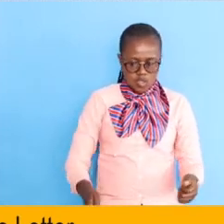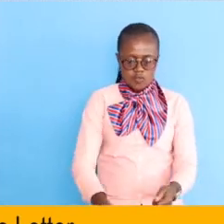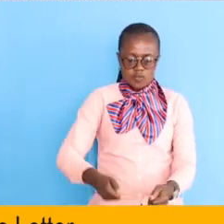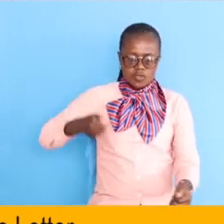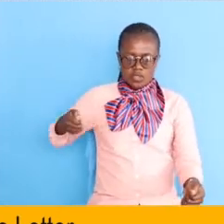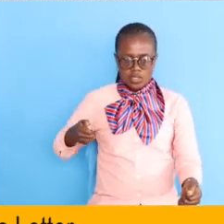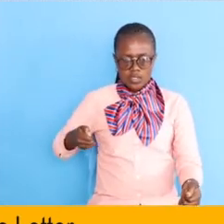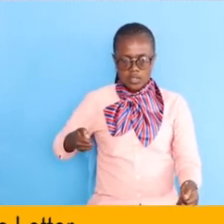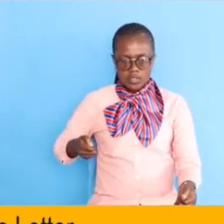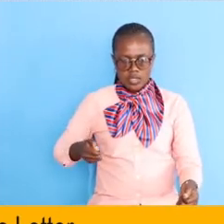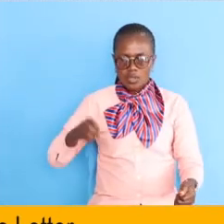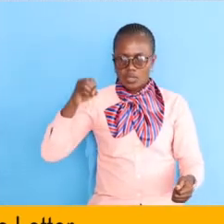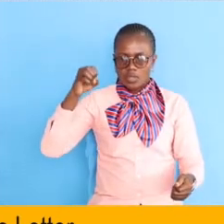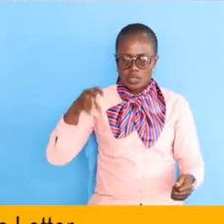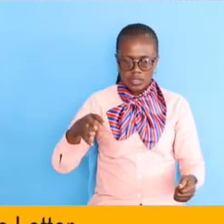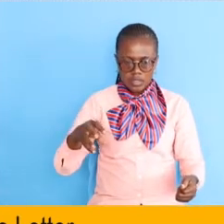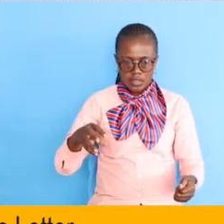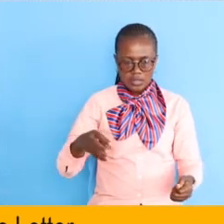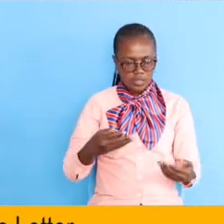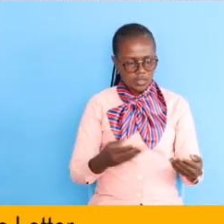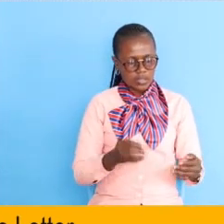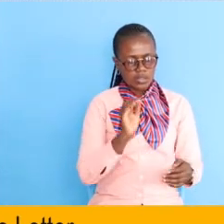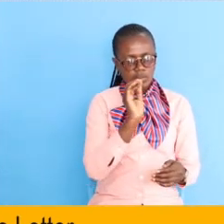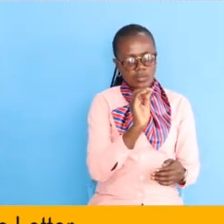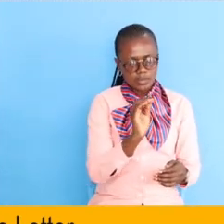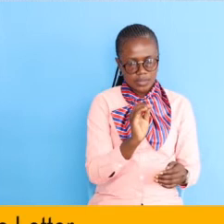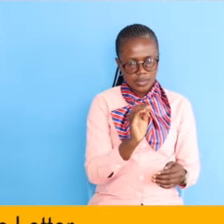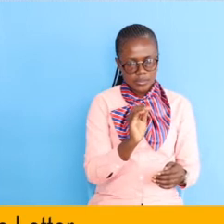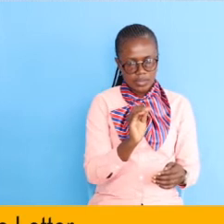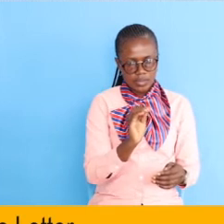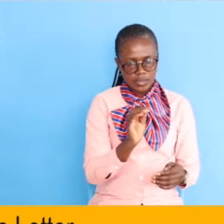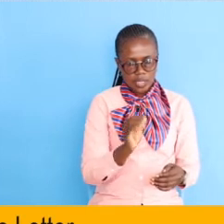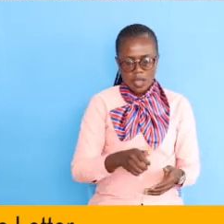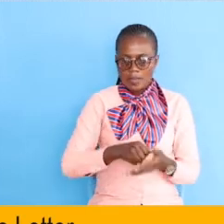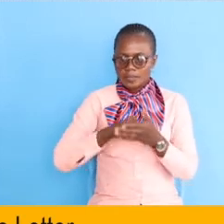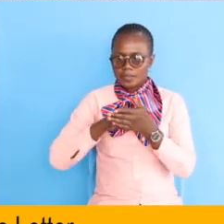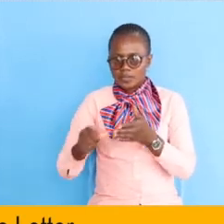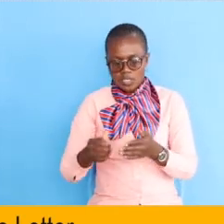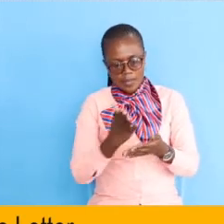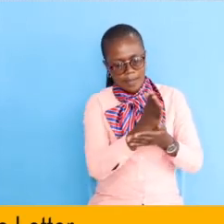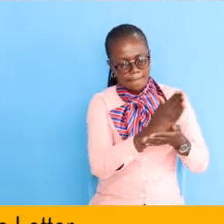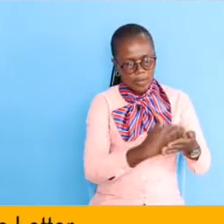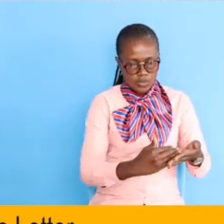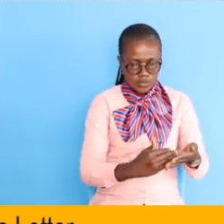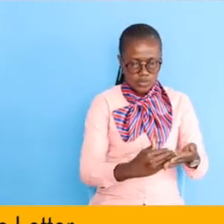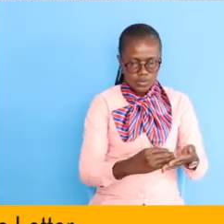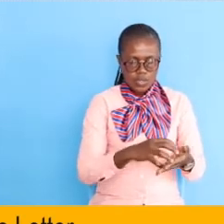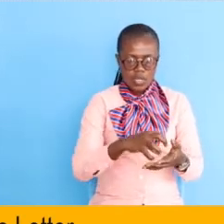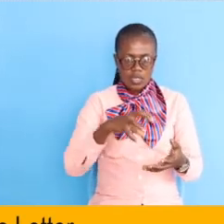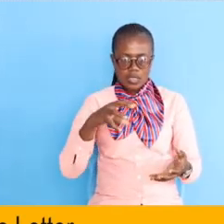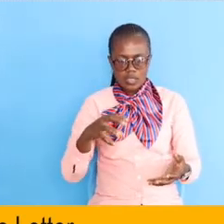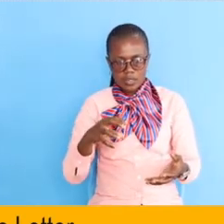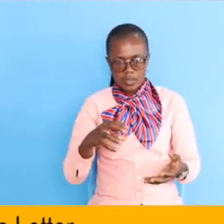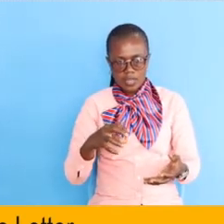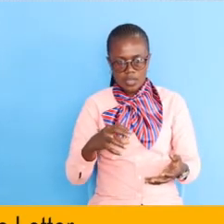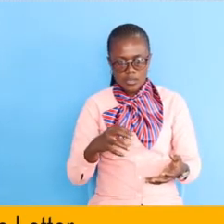cut. For confirmation, you need to deposit half of the total charges with our banker at NMB,